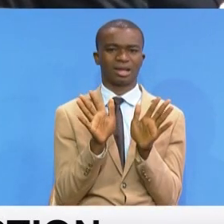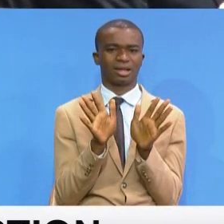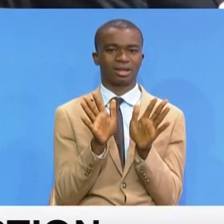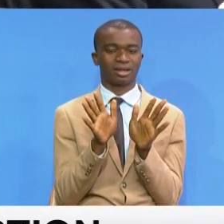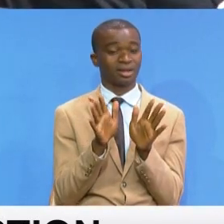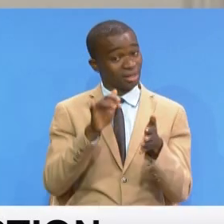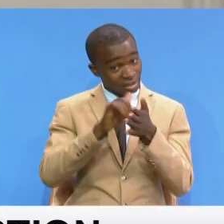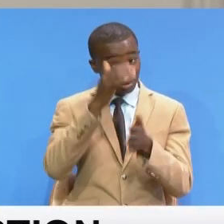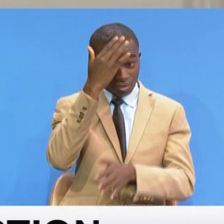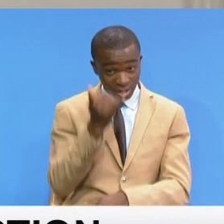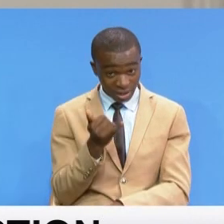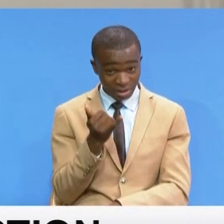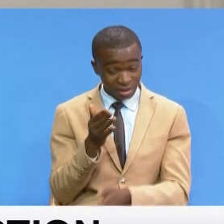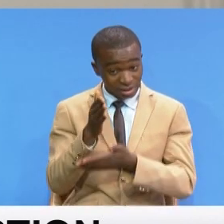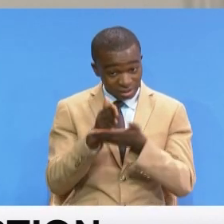And